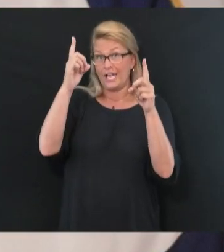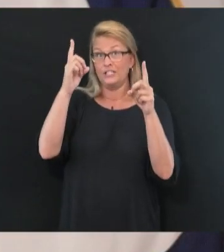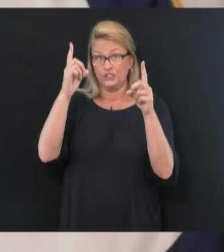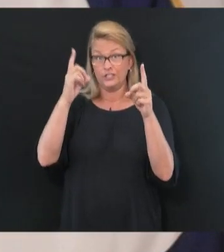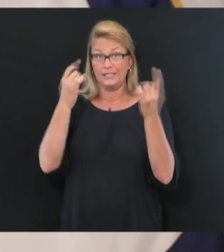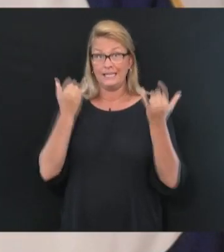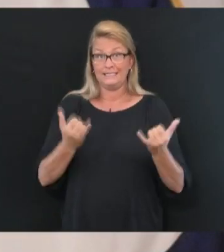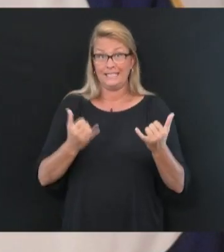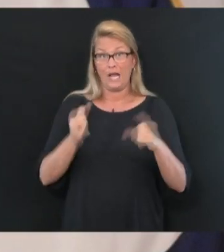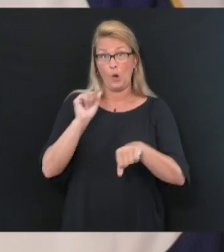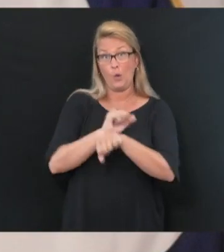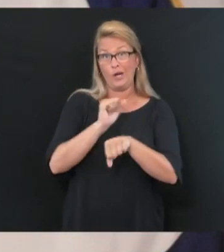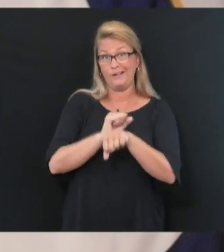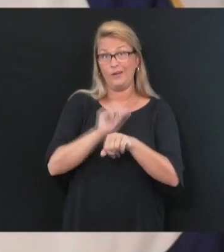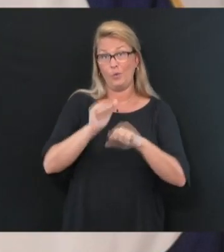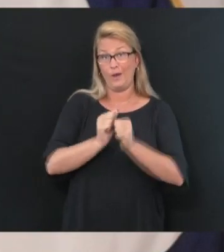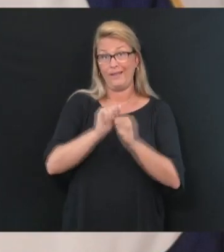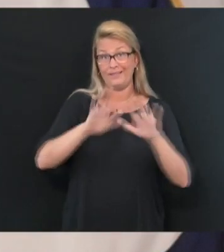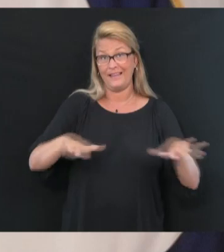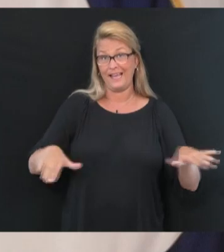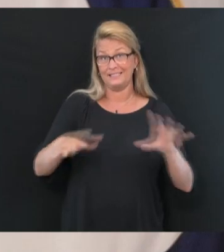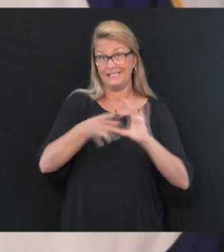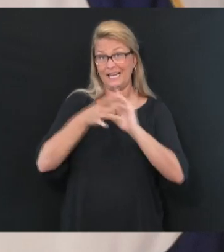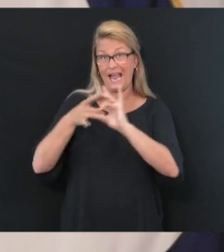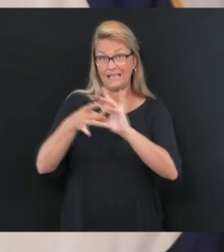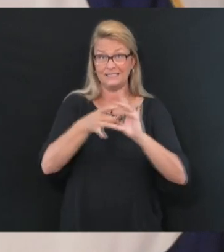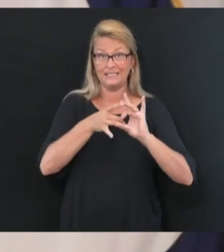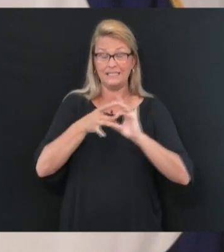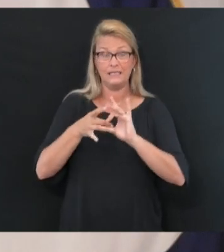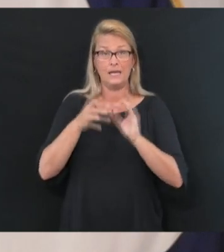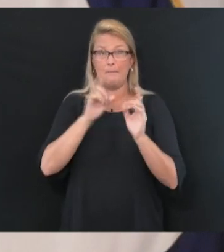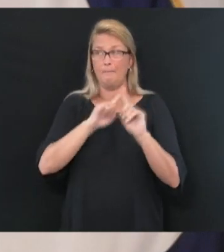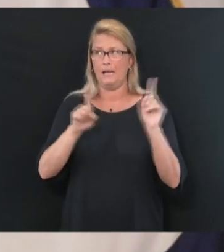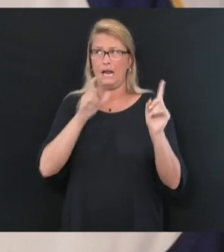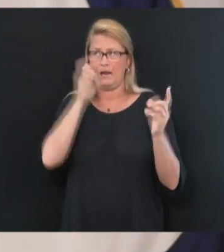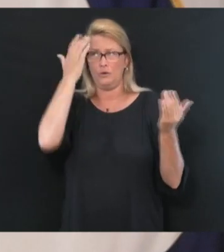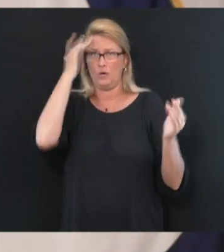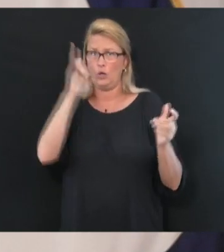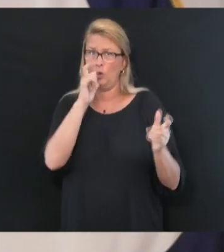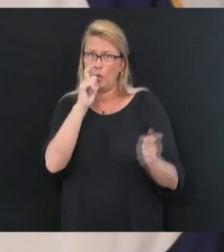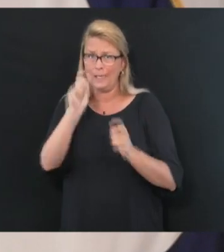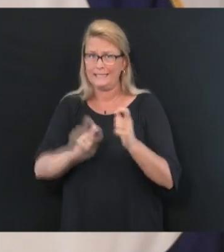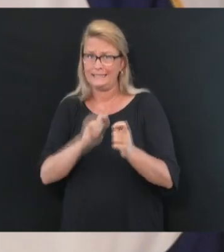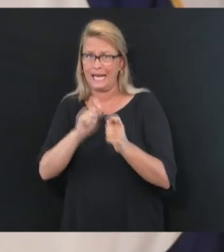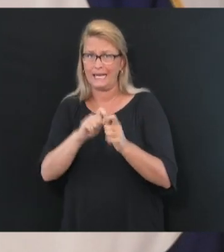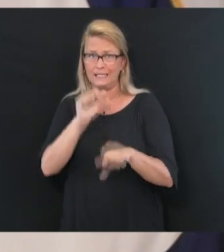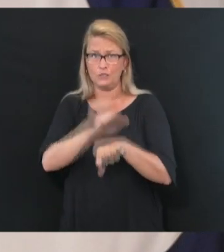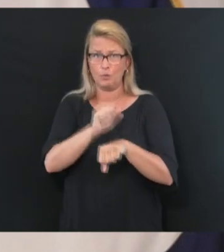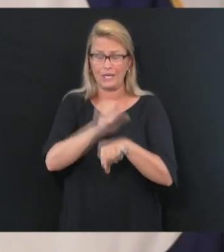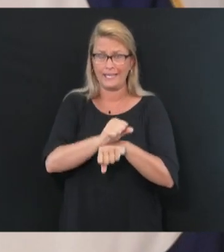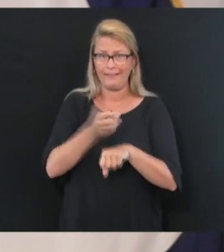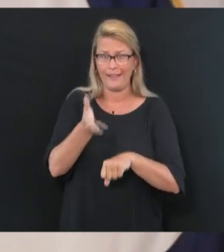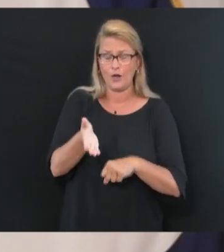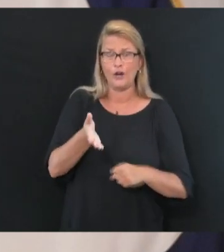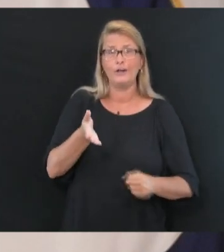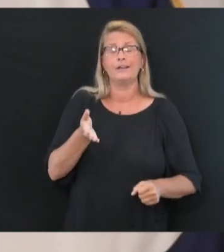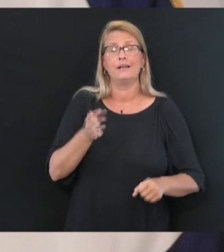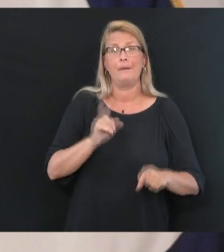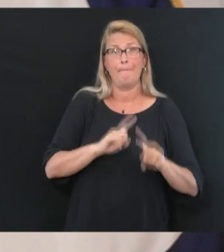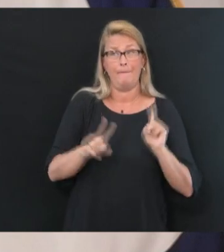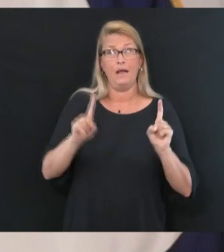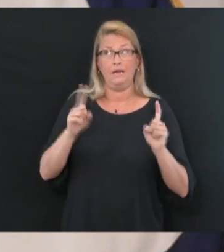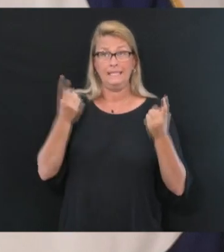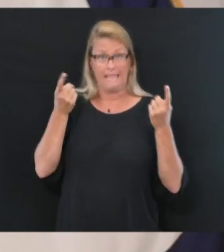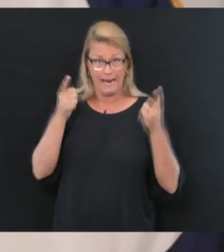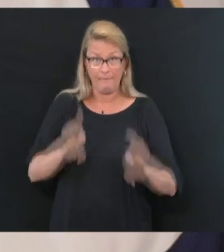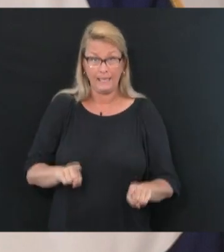all that, and I don't know exactly who's doing the work, but I do know this, that the work's going